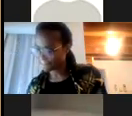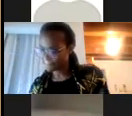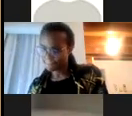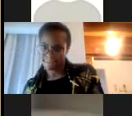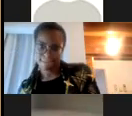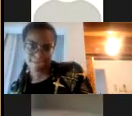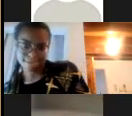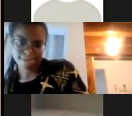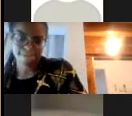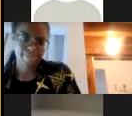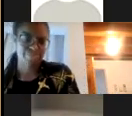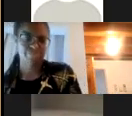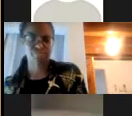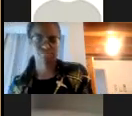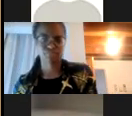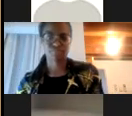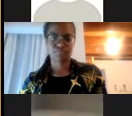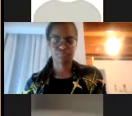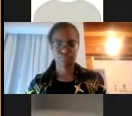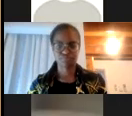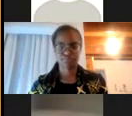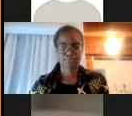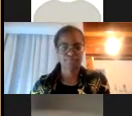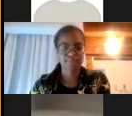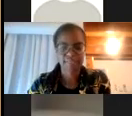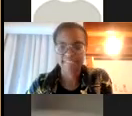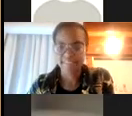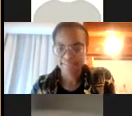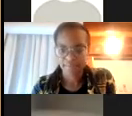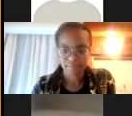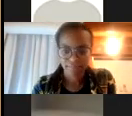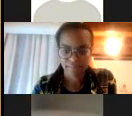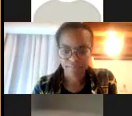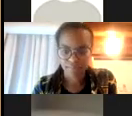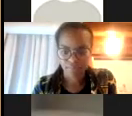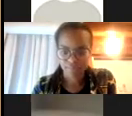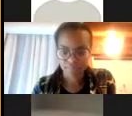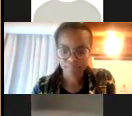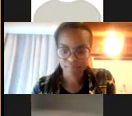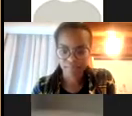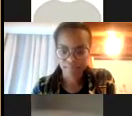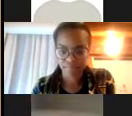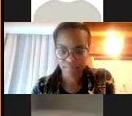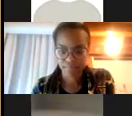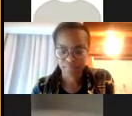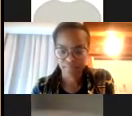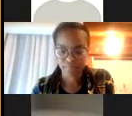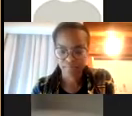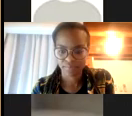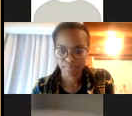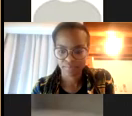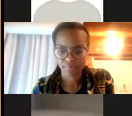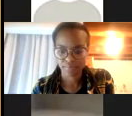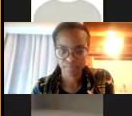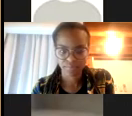called Takeover that follows the 12 historic hours, July 14, 1970, when members of the Young Lords took over the